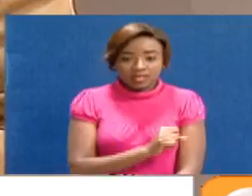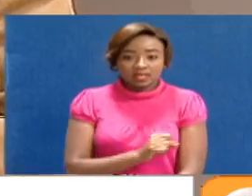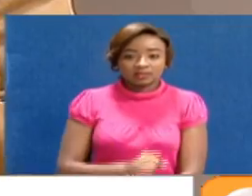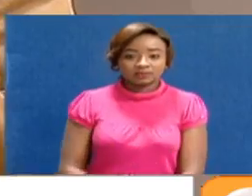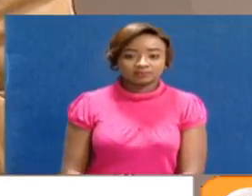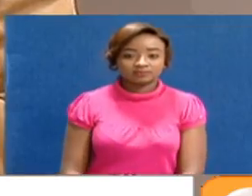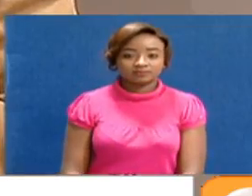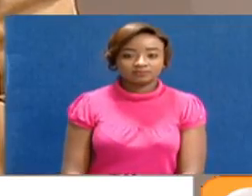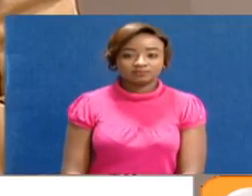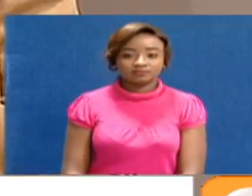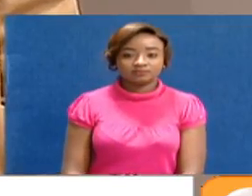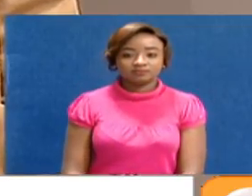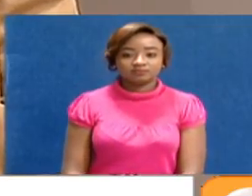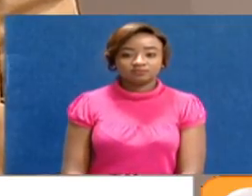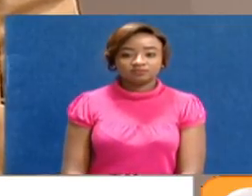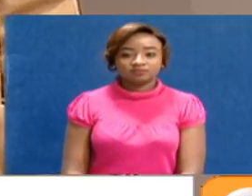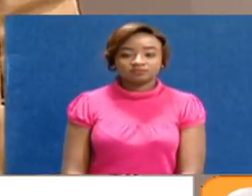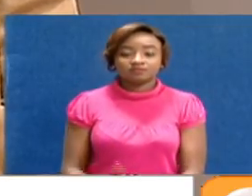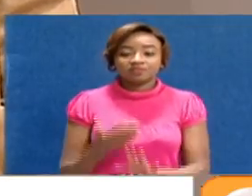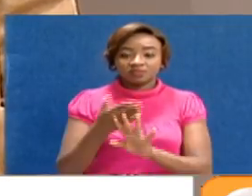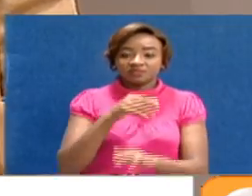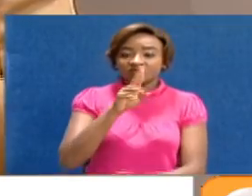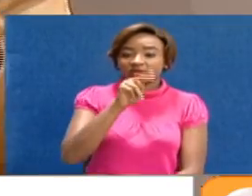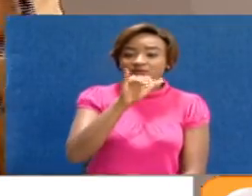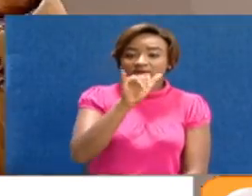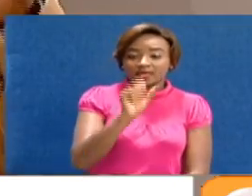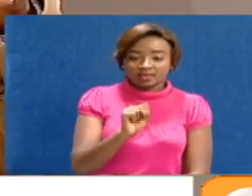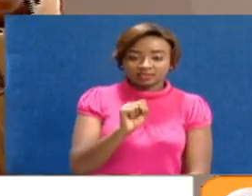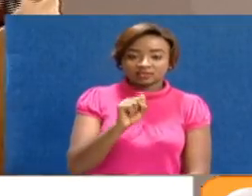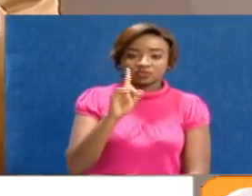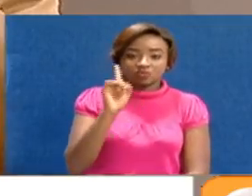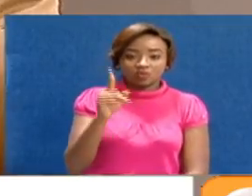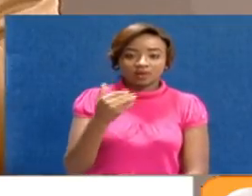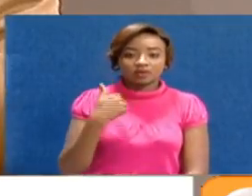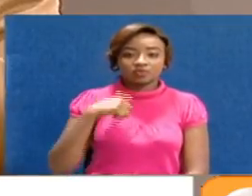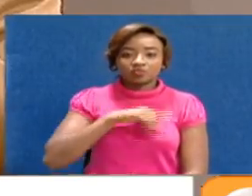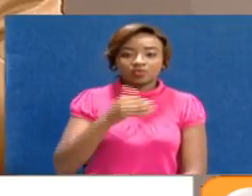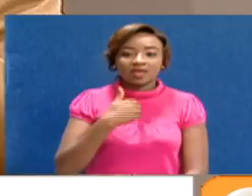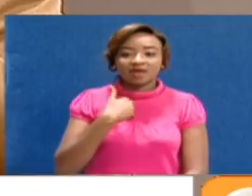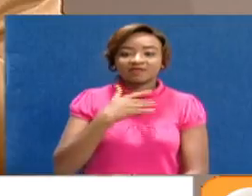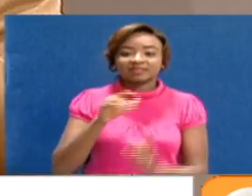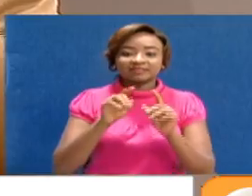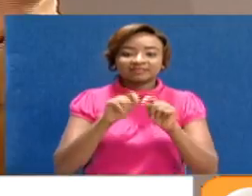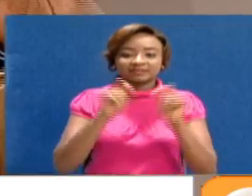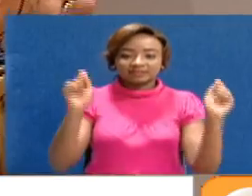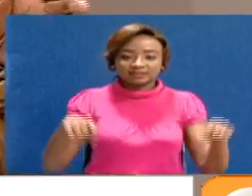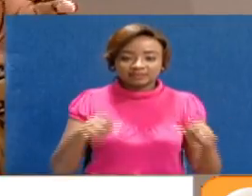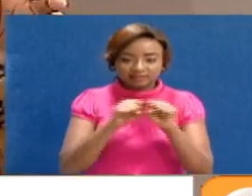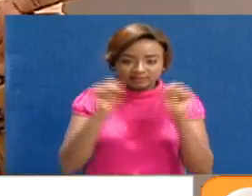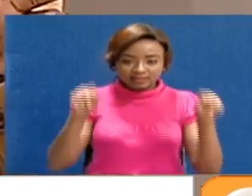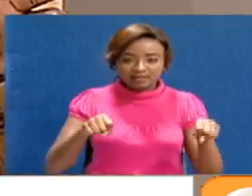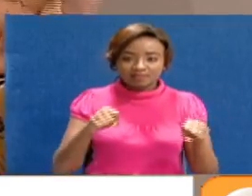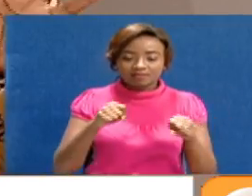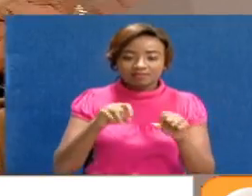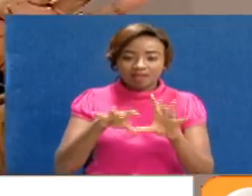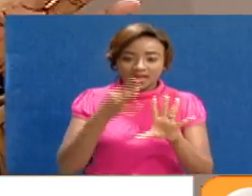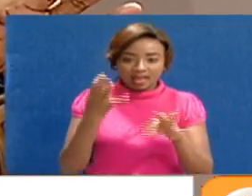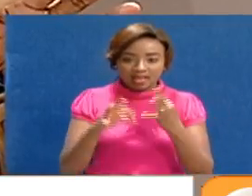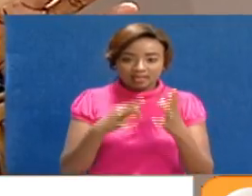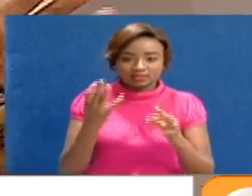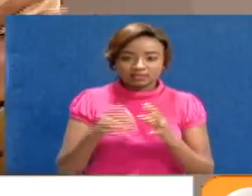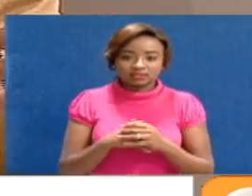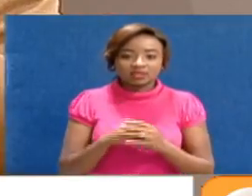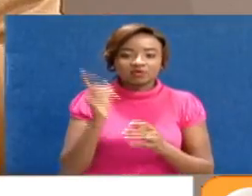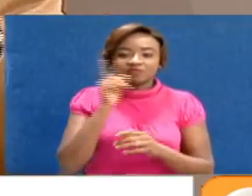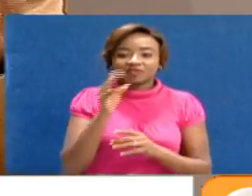that. Anyway, after before NYS1, we had done a system analysis of NYS, and we said these are the loopholes. We gave